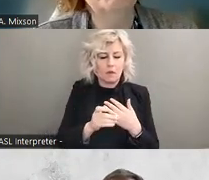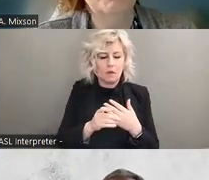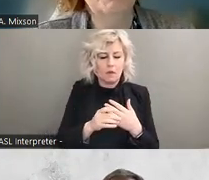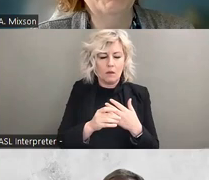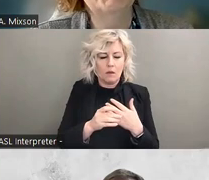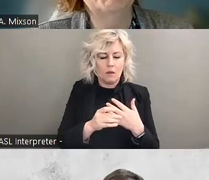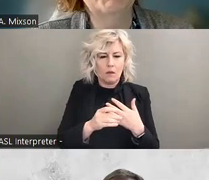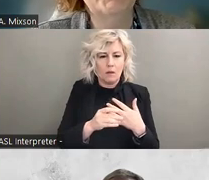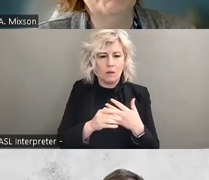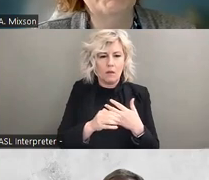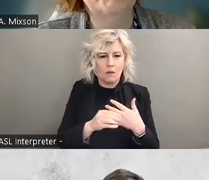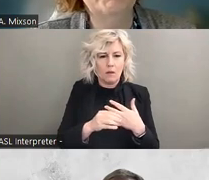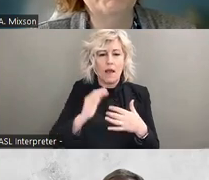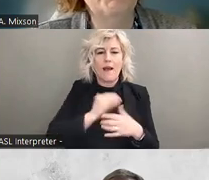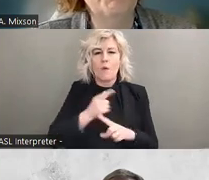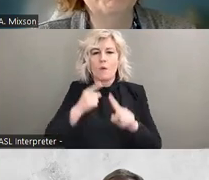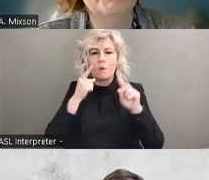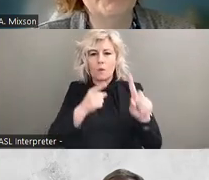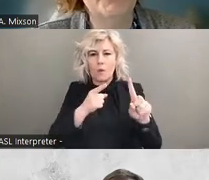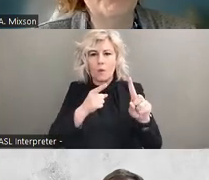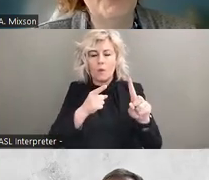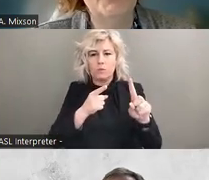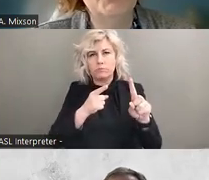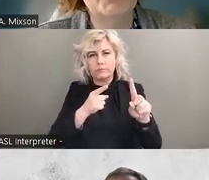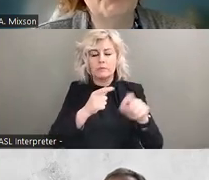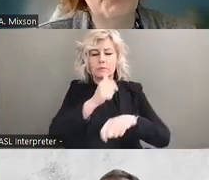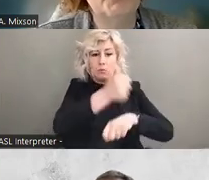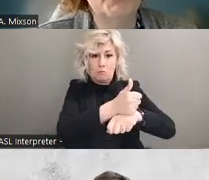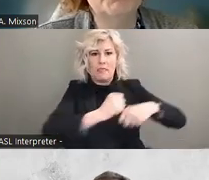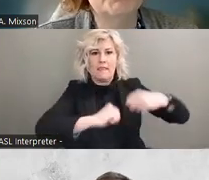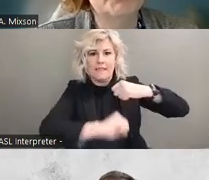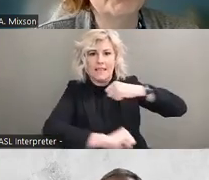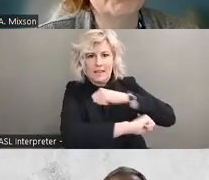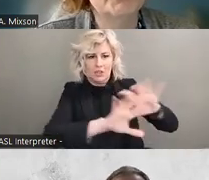We set out the basis and the foundation